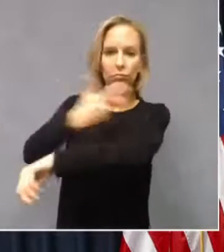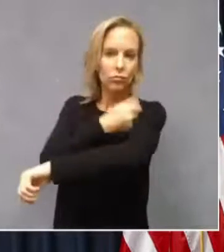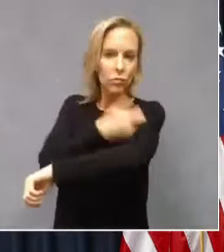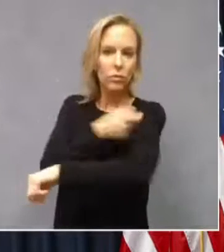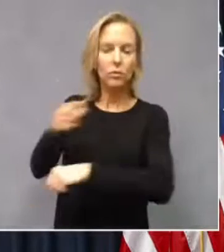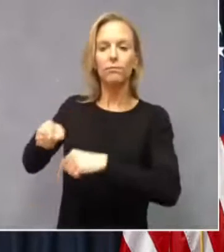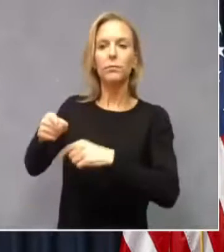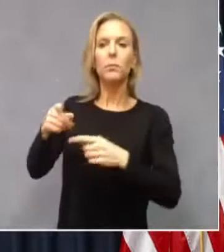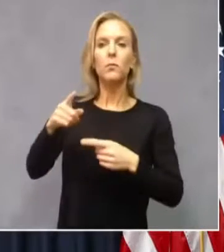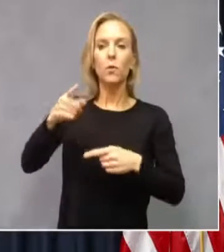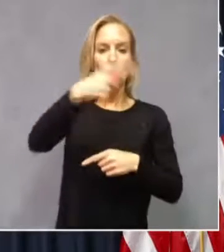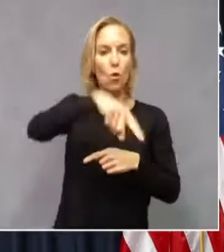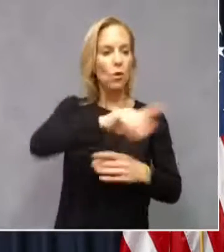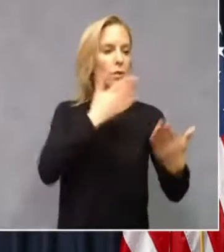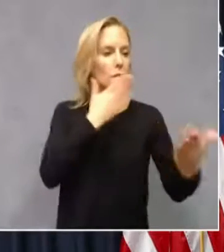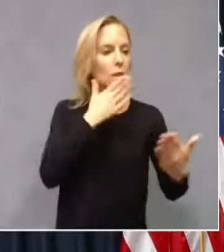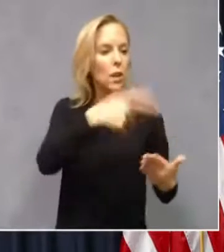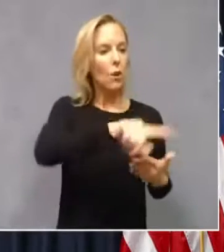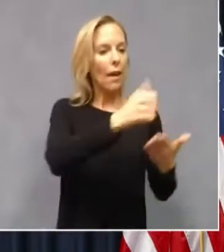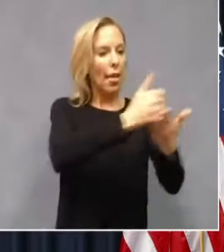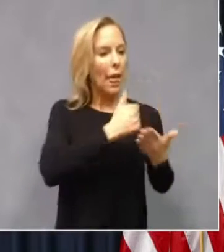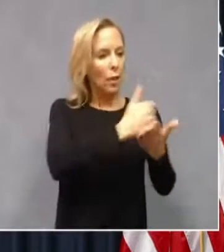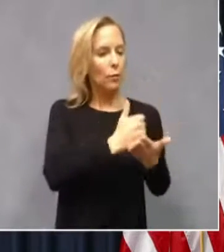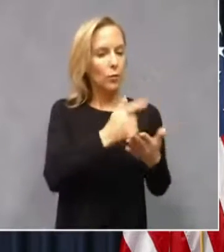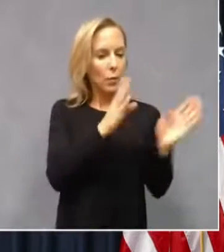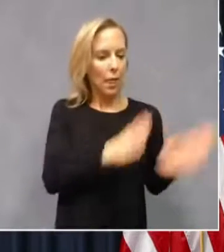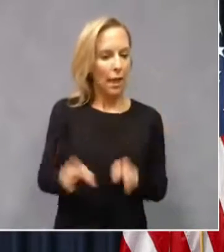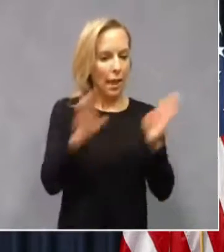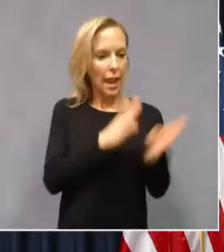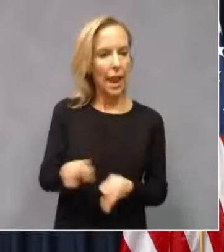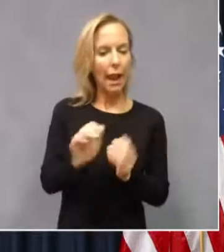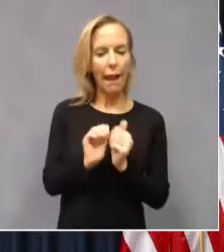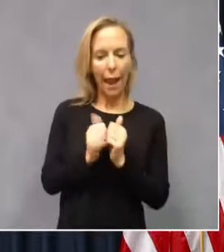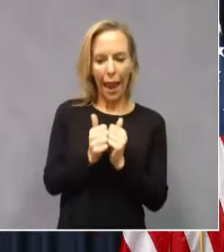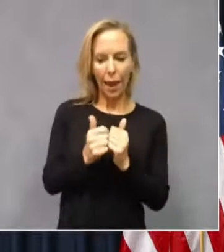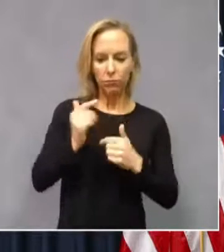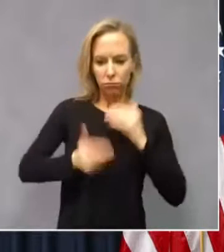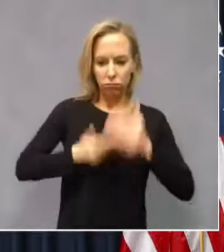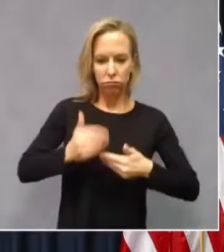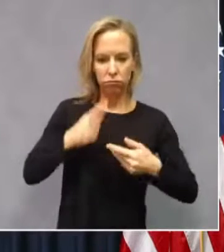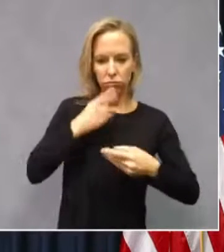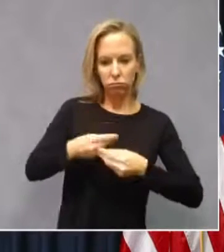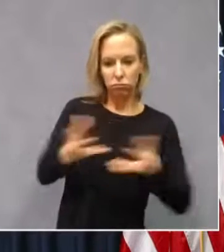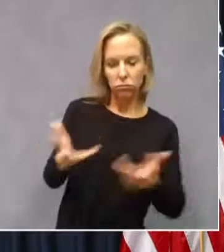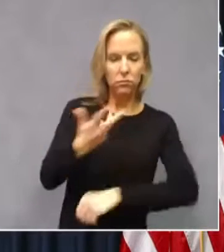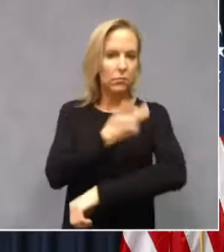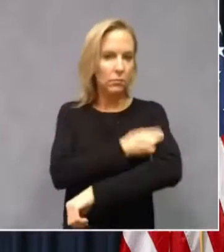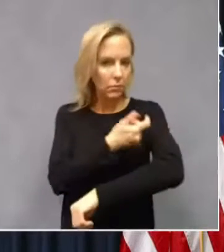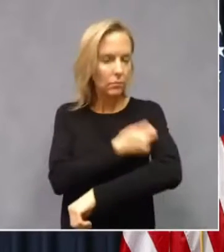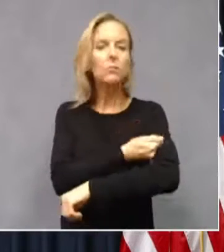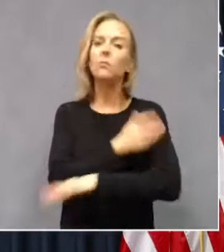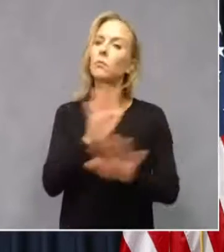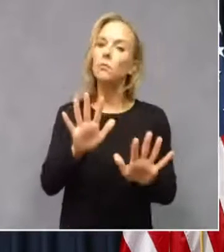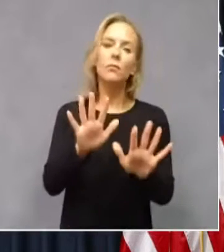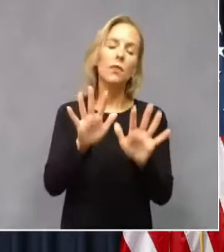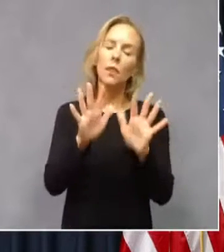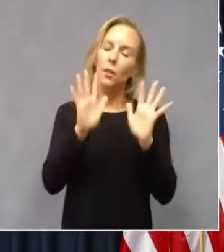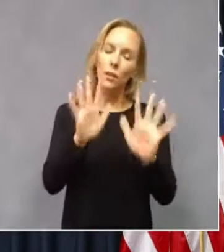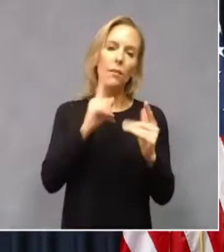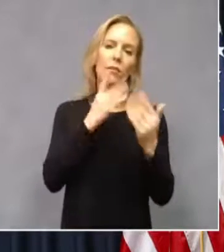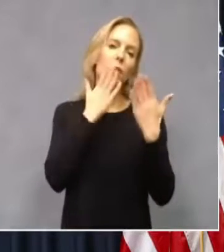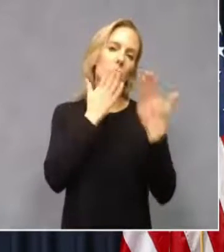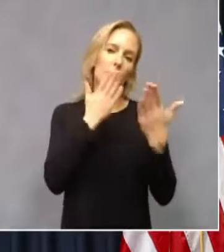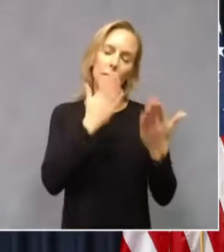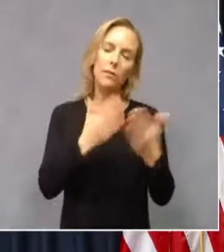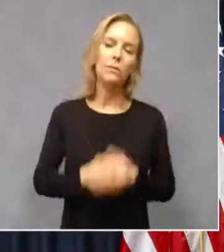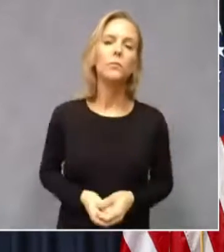to logistically plan how to get it to everybody who needs it. Just very grateful. All right,